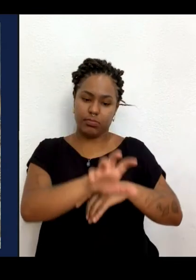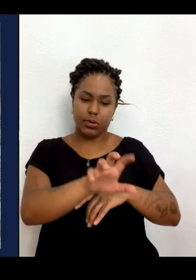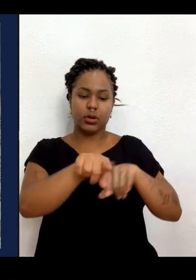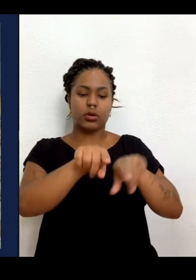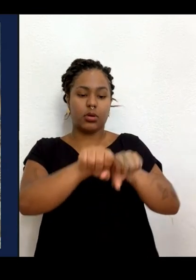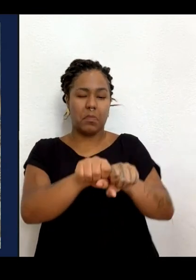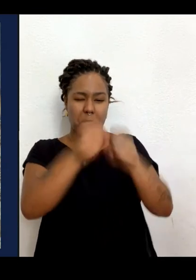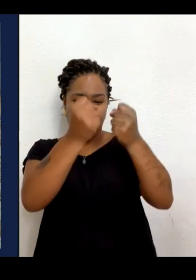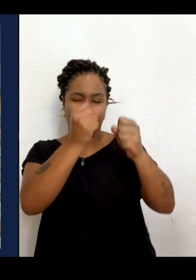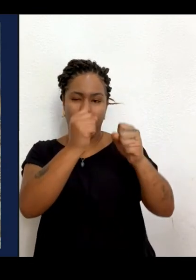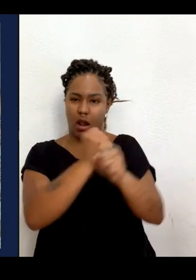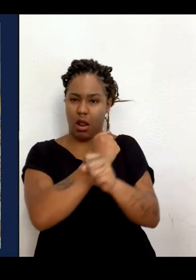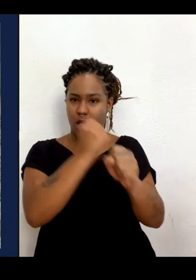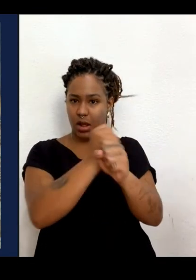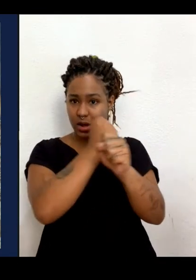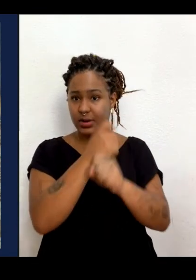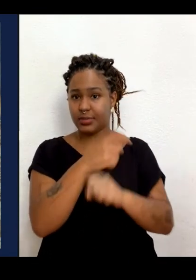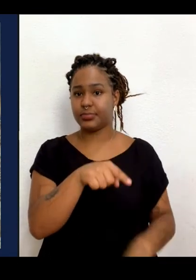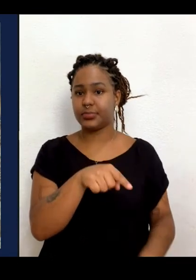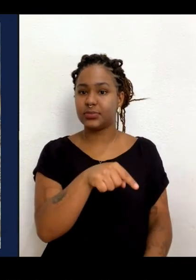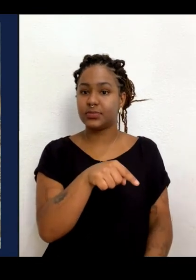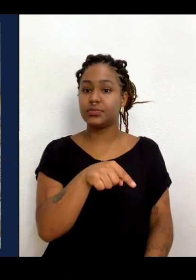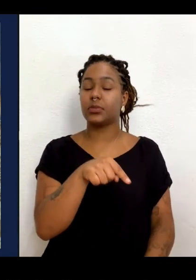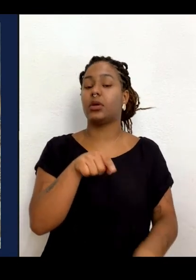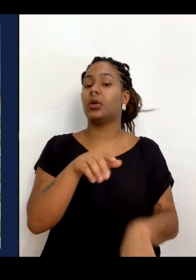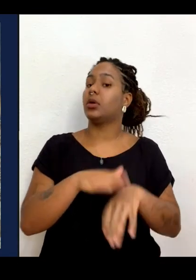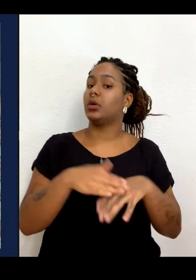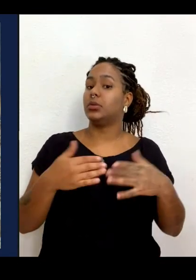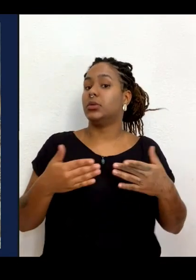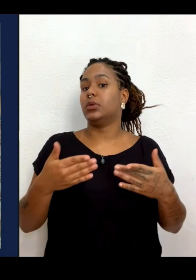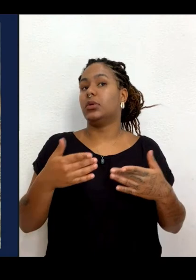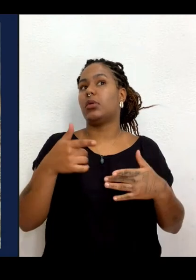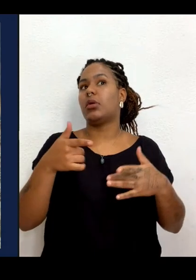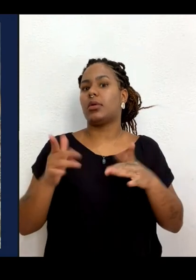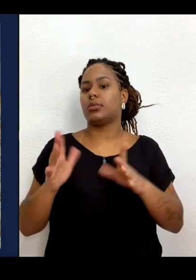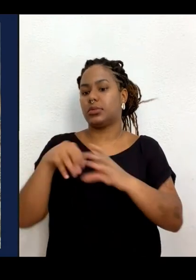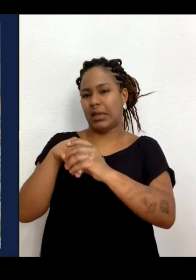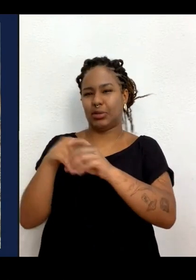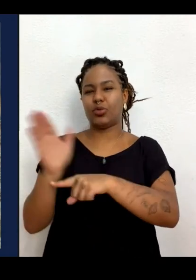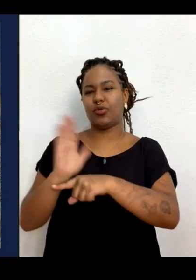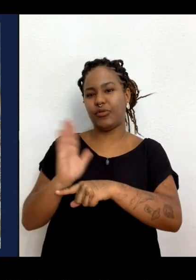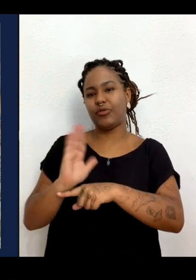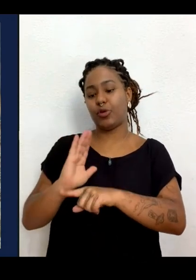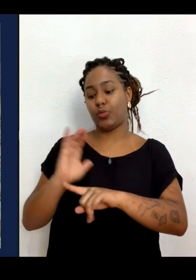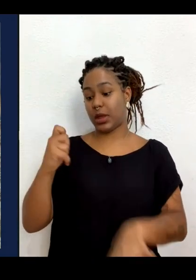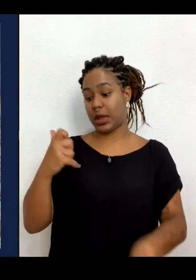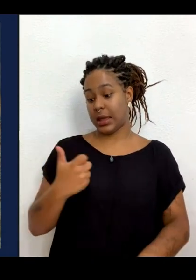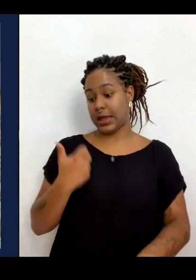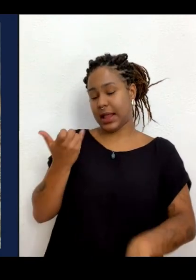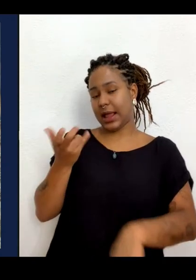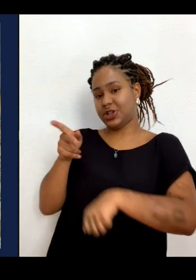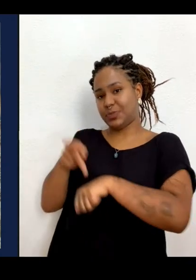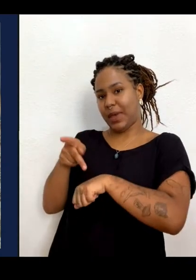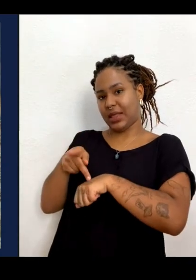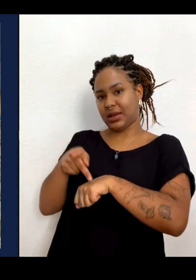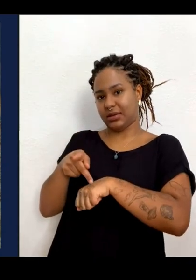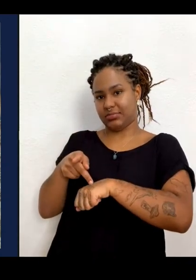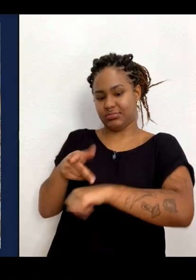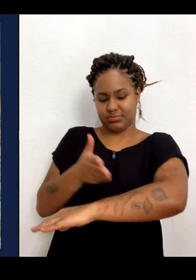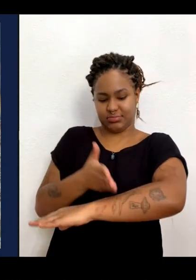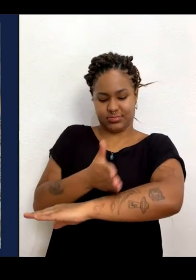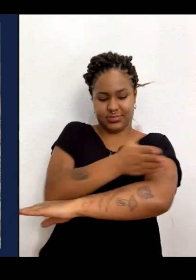ago called Ada the perfect at the age of stone um which was shot in the far west of Brazil